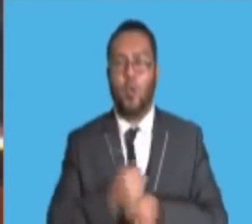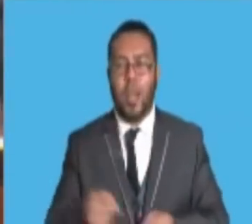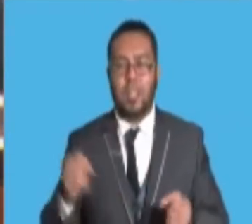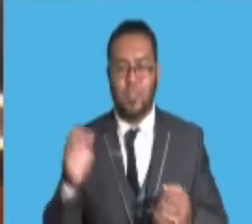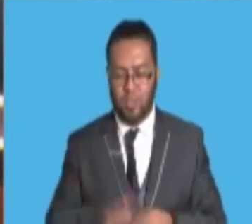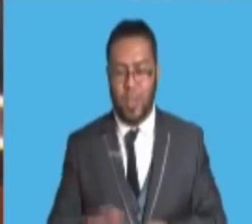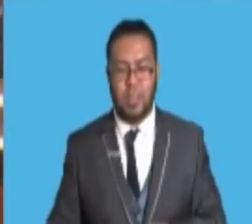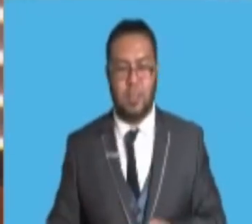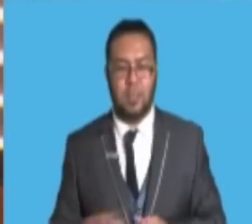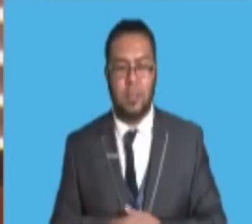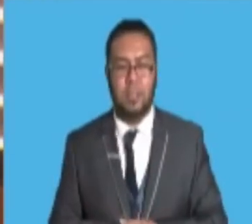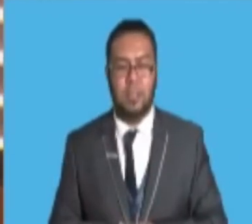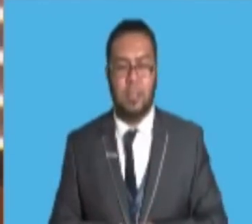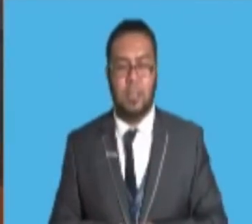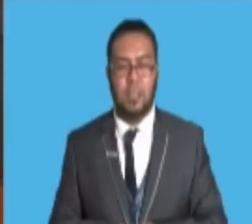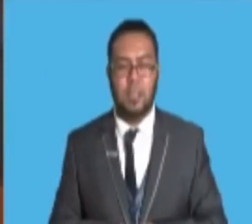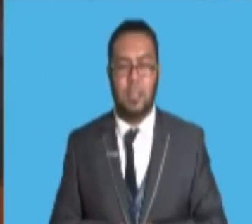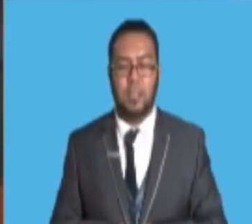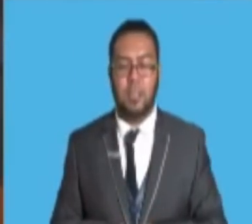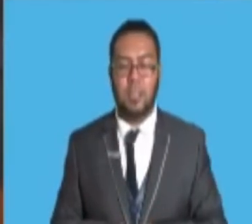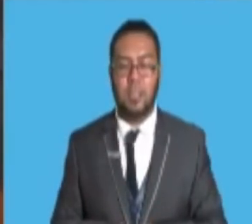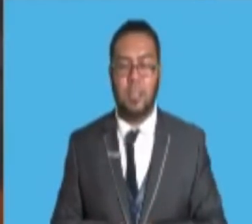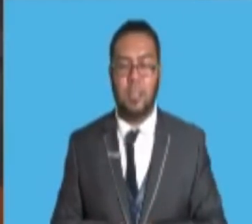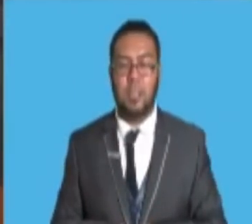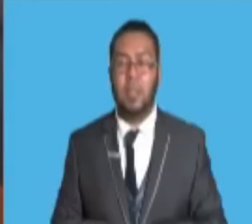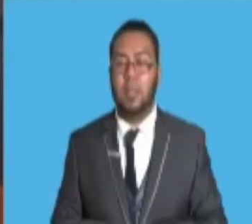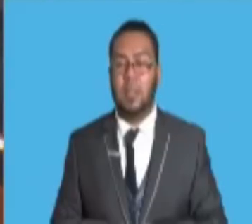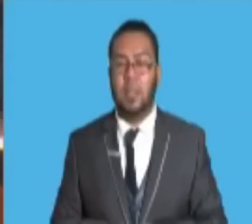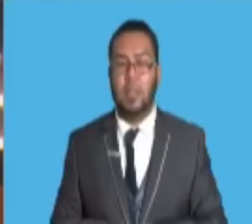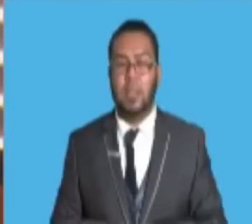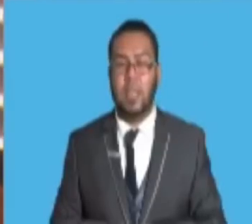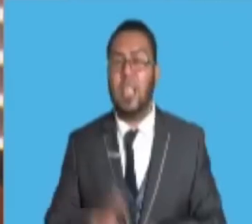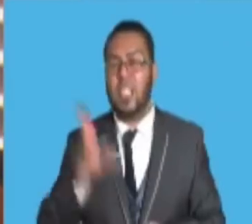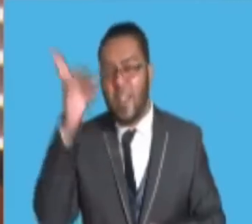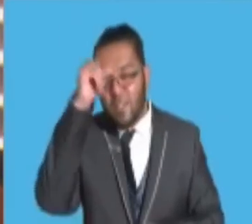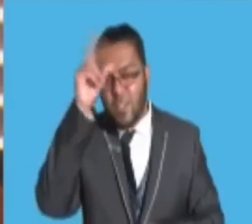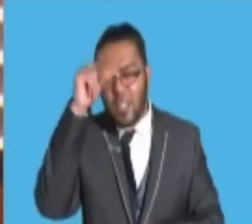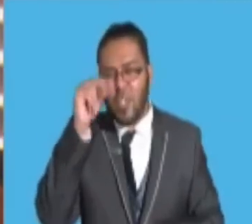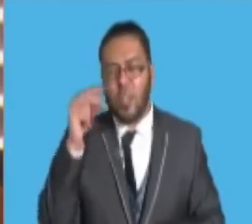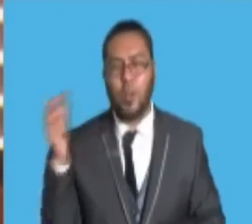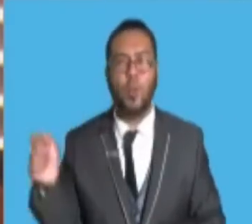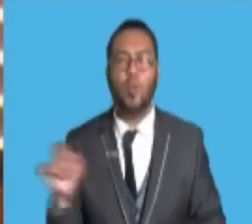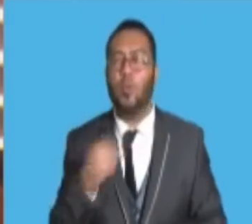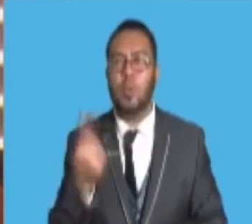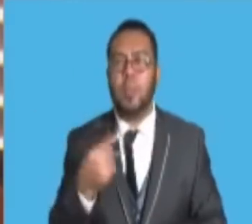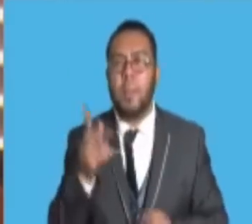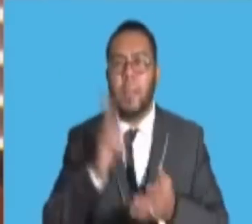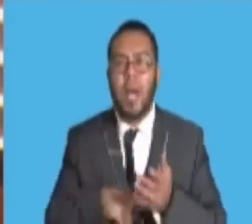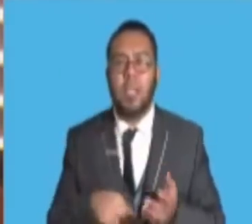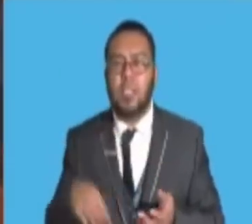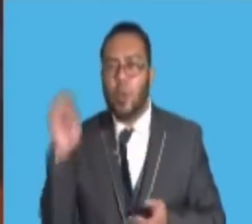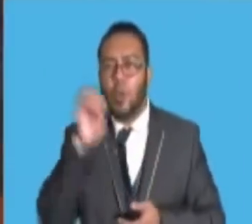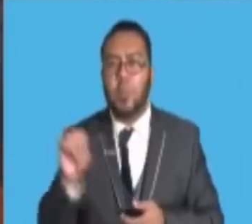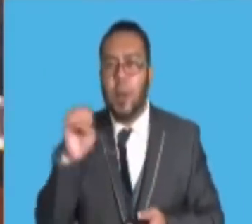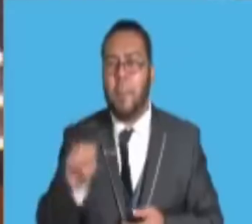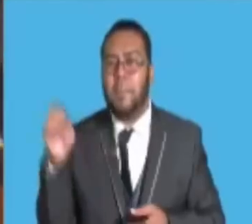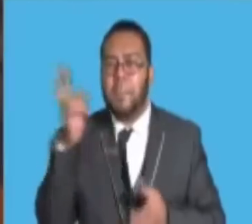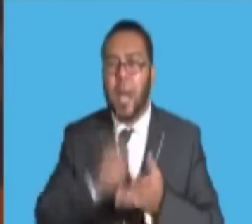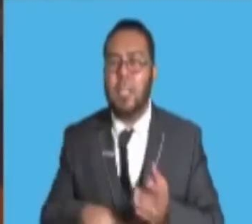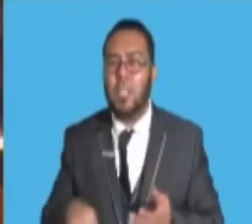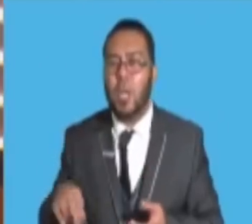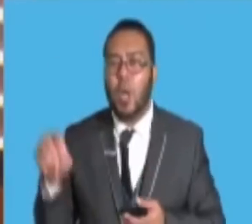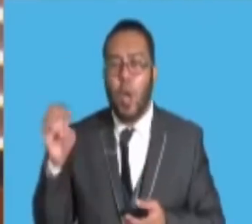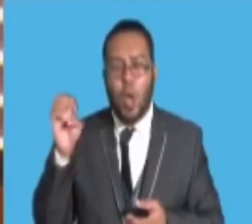And Miriam Alessieli and the Wangene Mbete is a Fijian who's part European, part Rotuman, and part